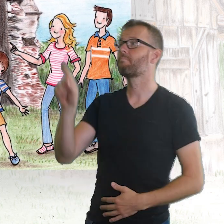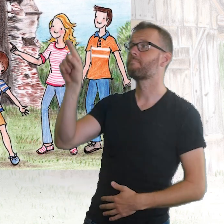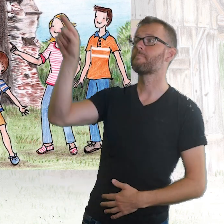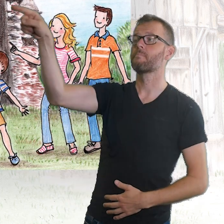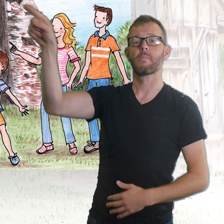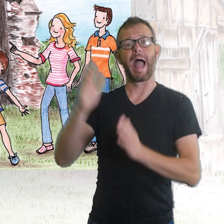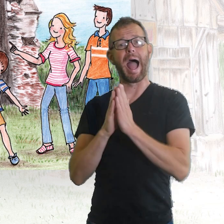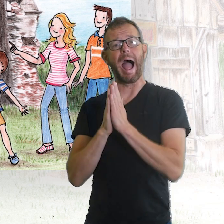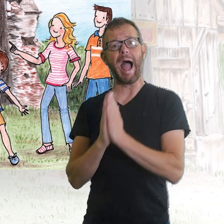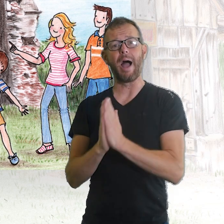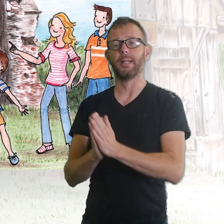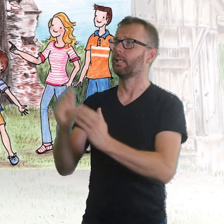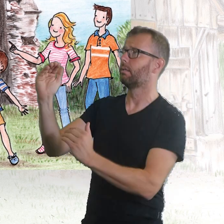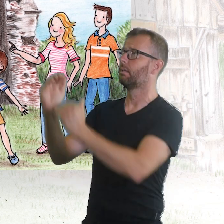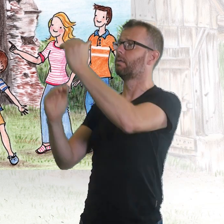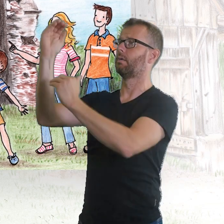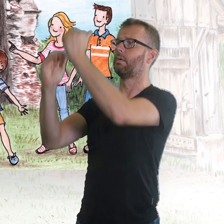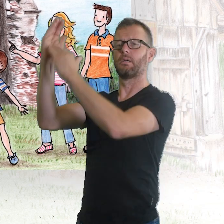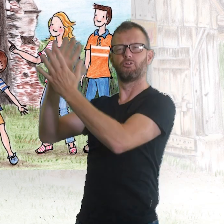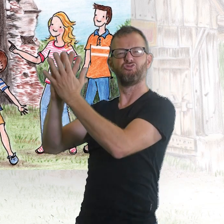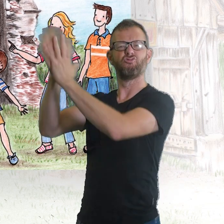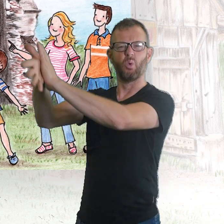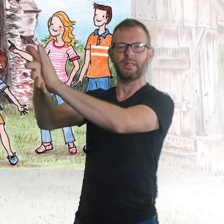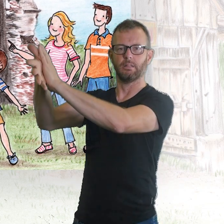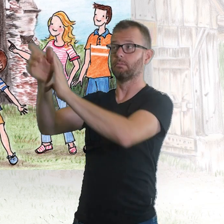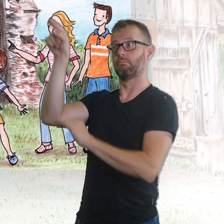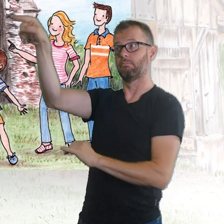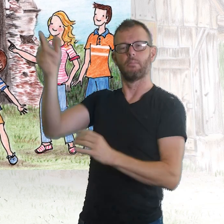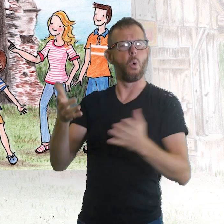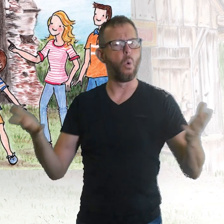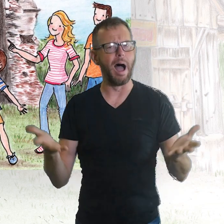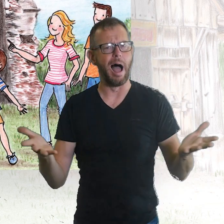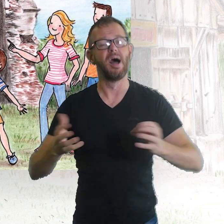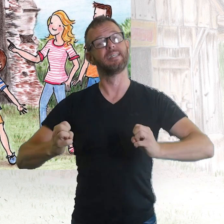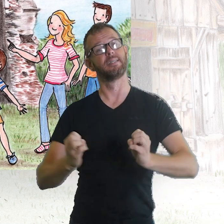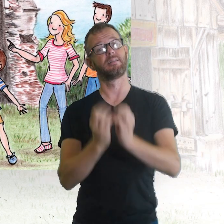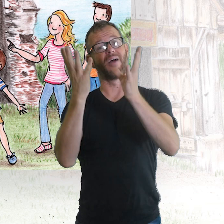The ruins of the abbey are in the Suffolk countryside.